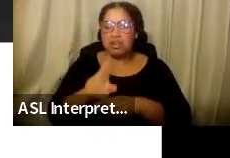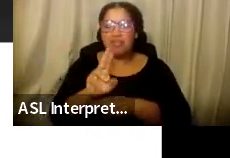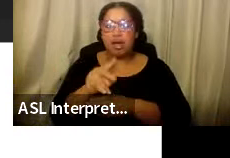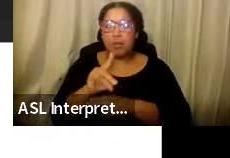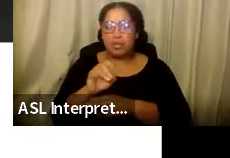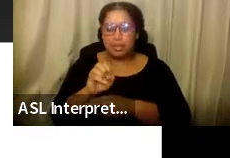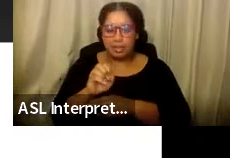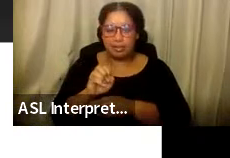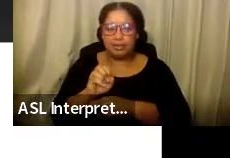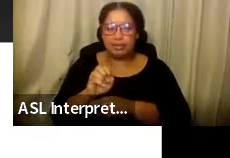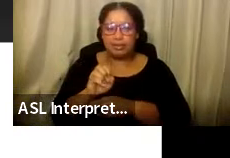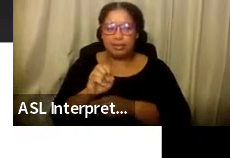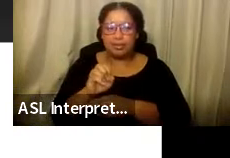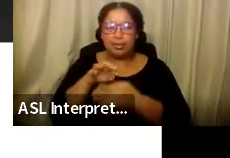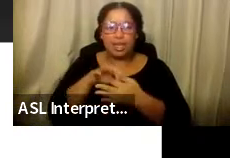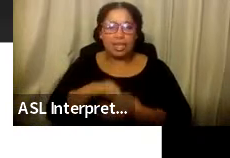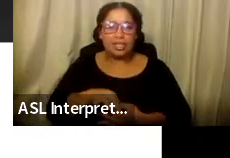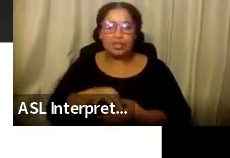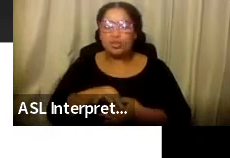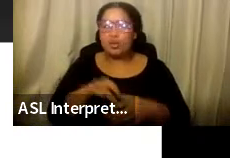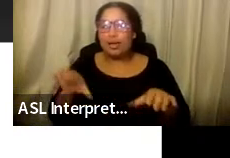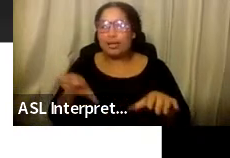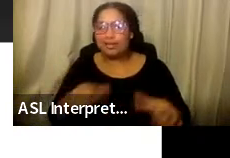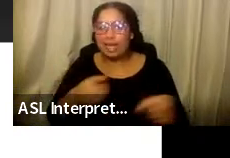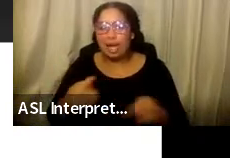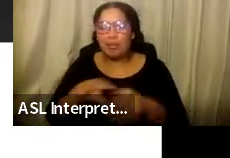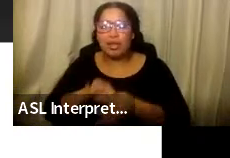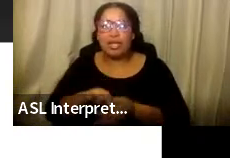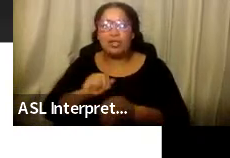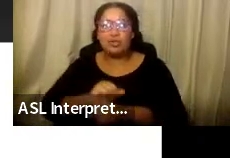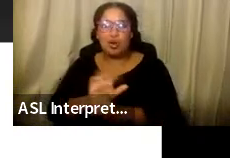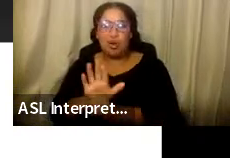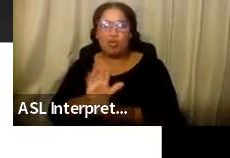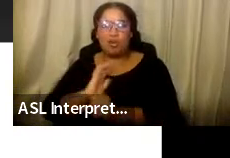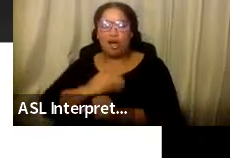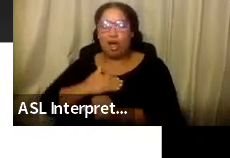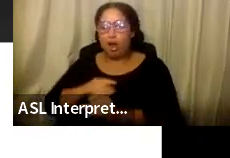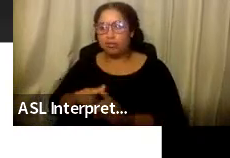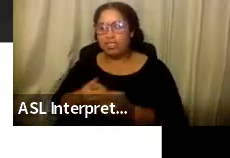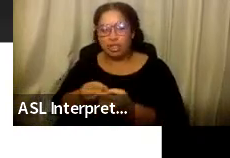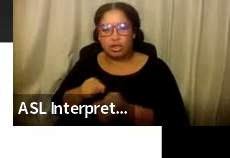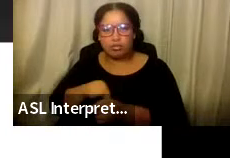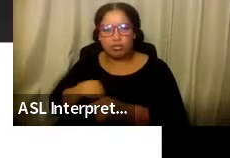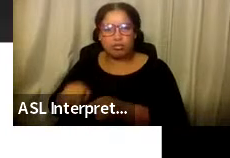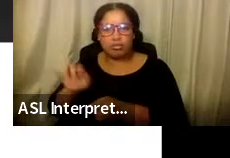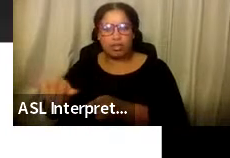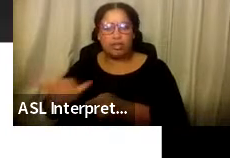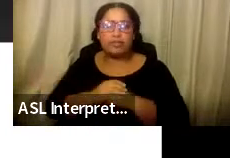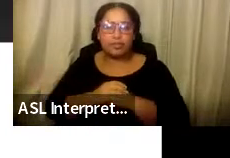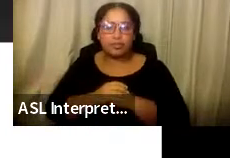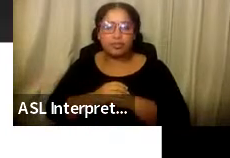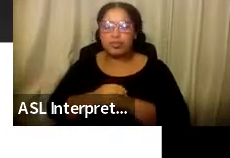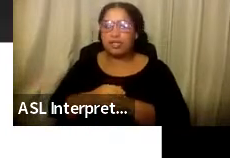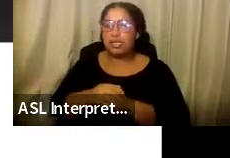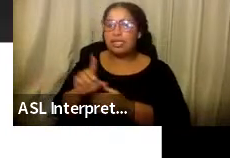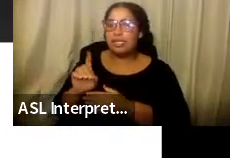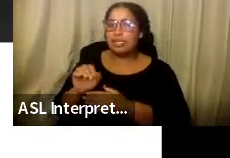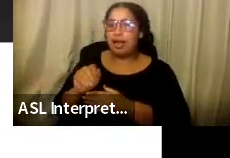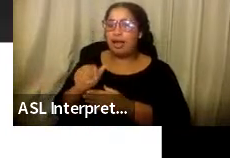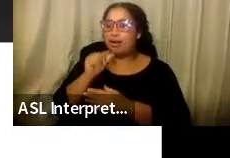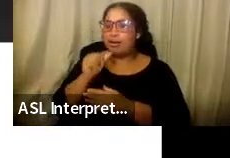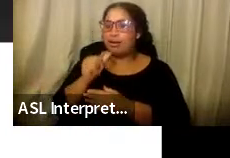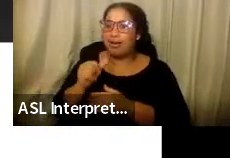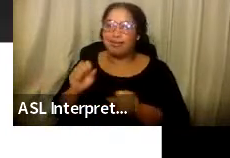update on just activities in the COVID division right now. Donata was not able to be here this